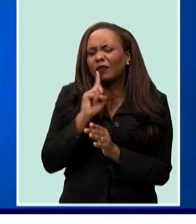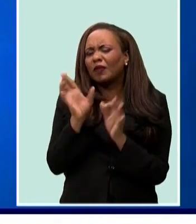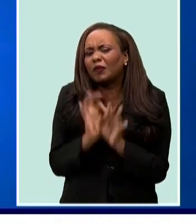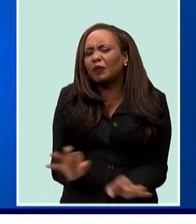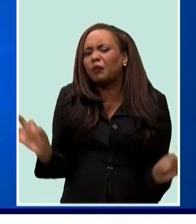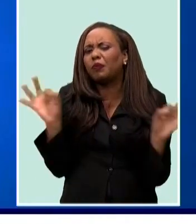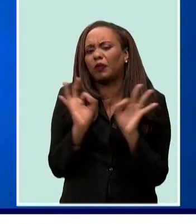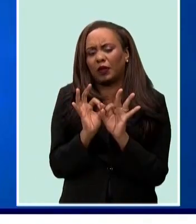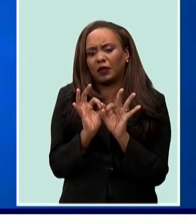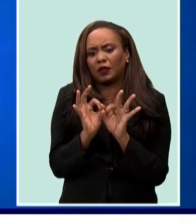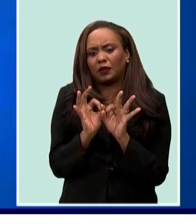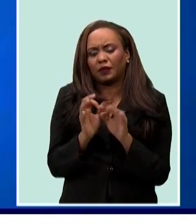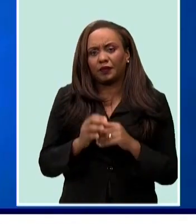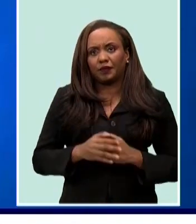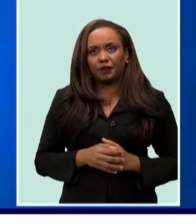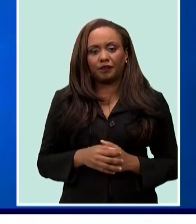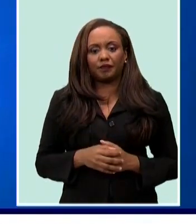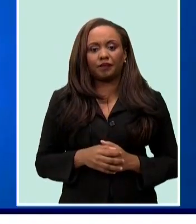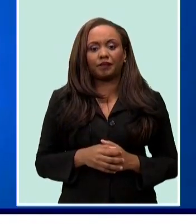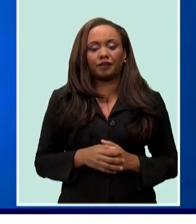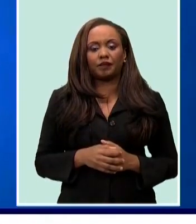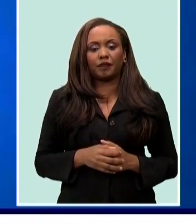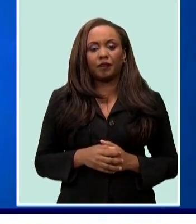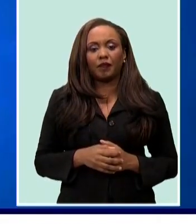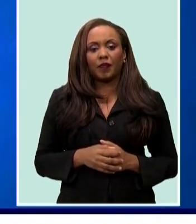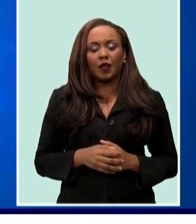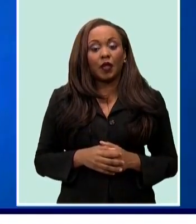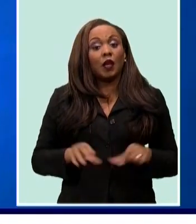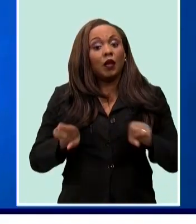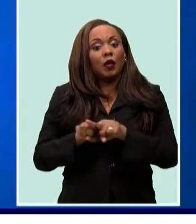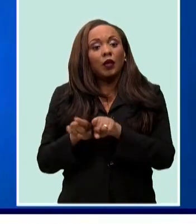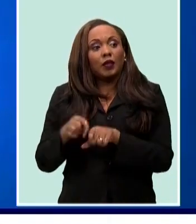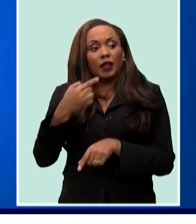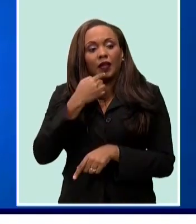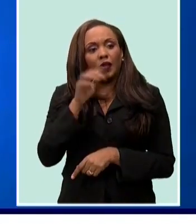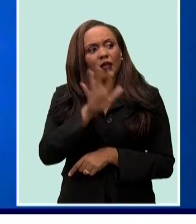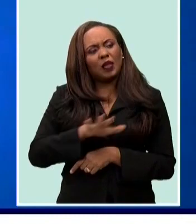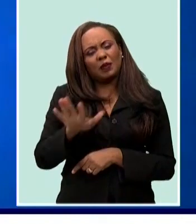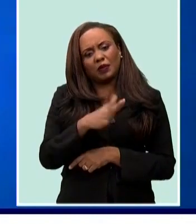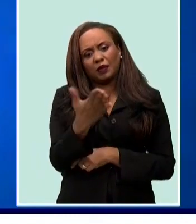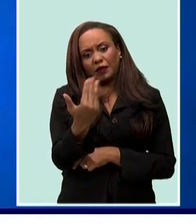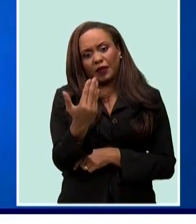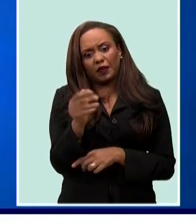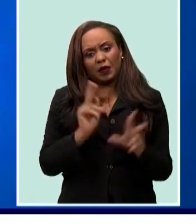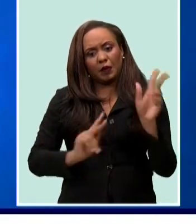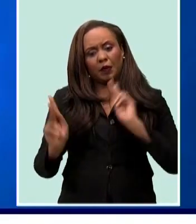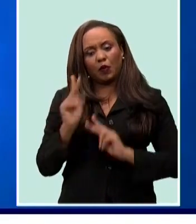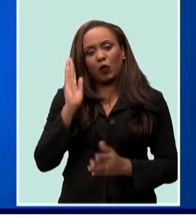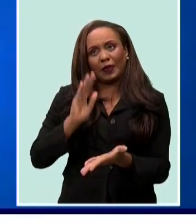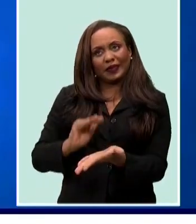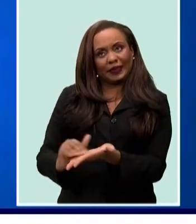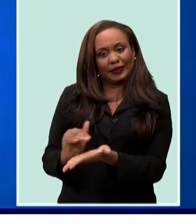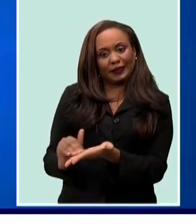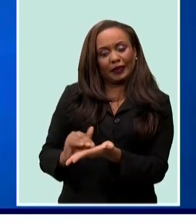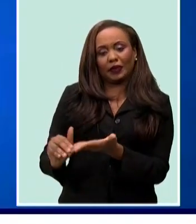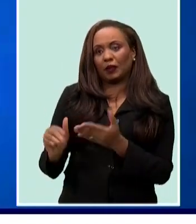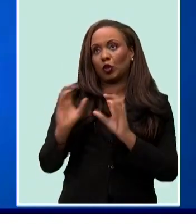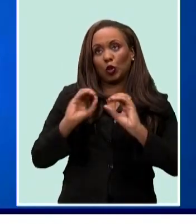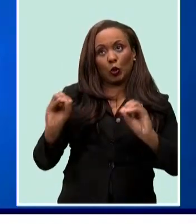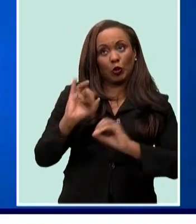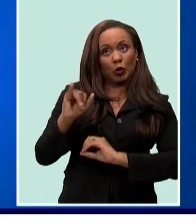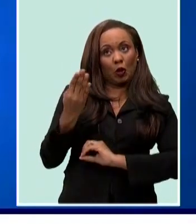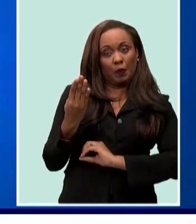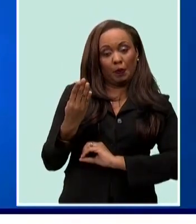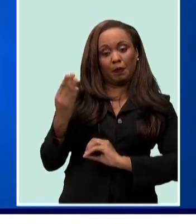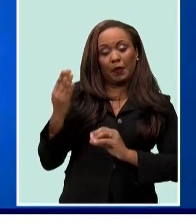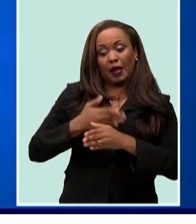theme going forward. According to Mr. Pilgrim, approximately 15 people will be affected by the closure of the department at the